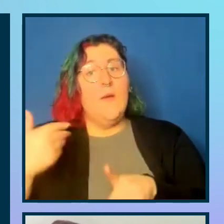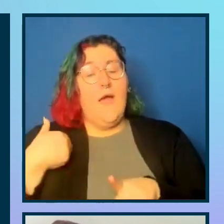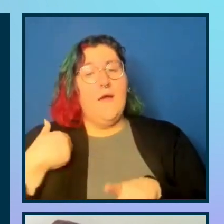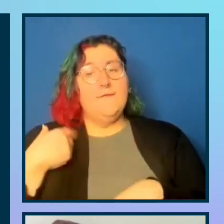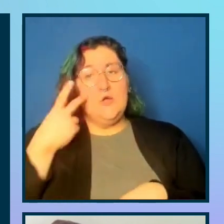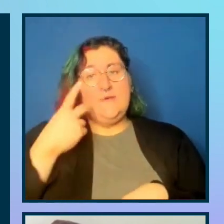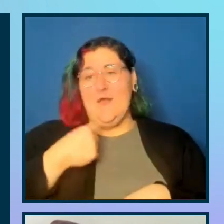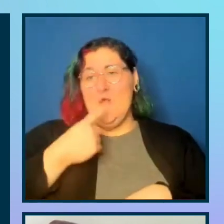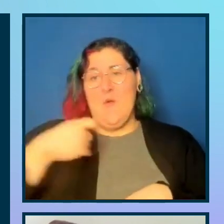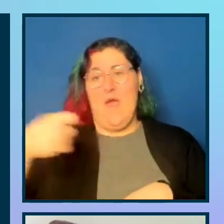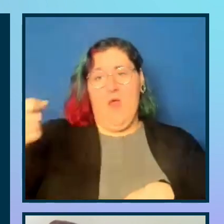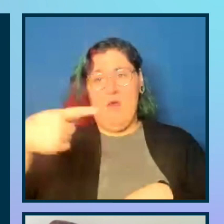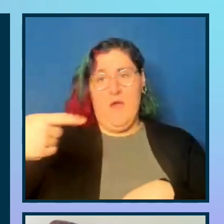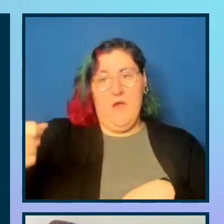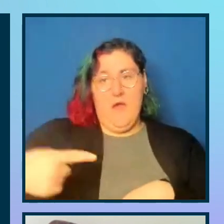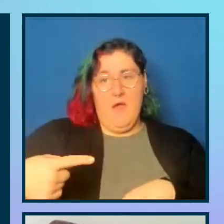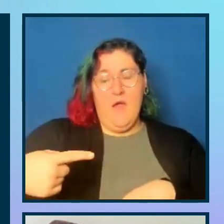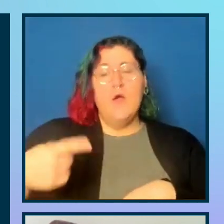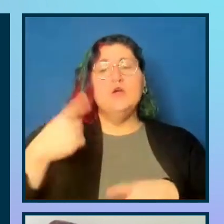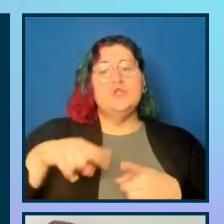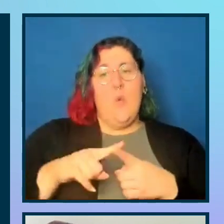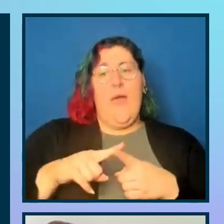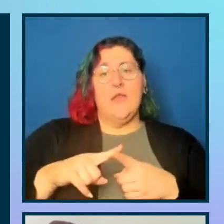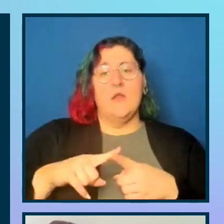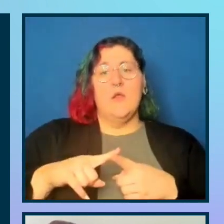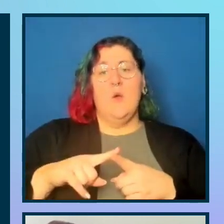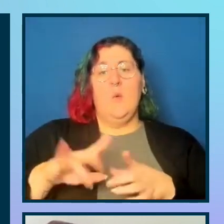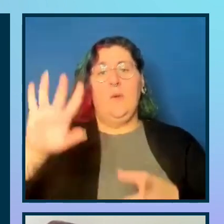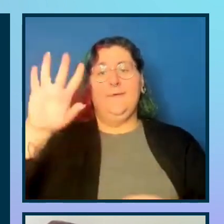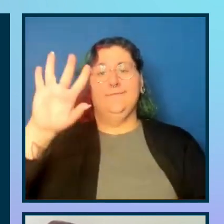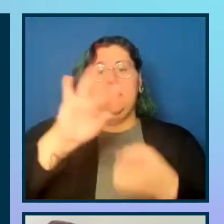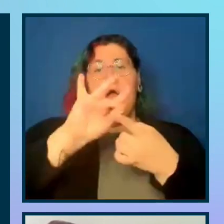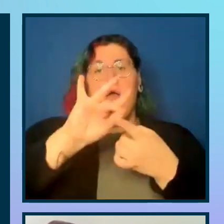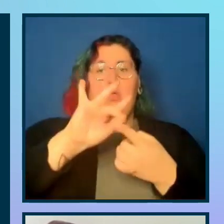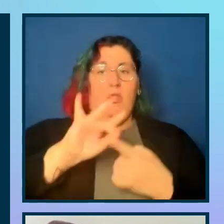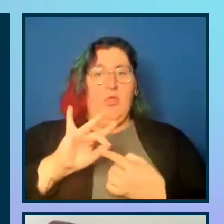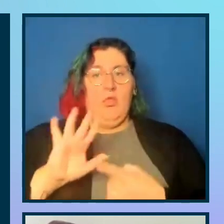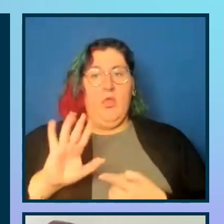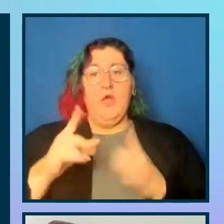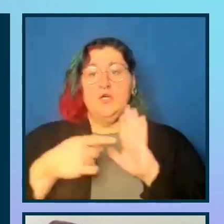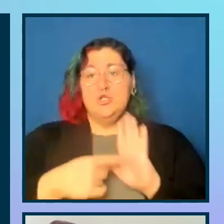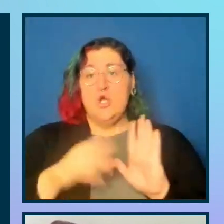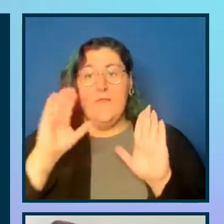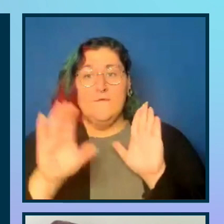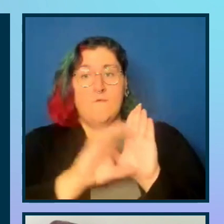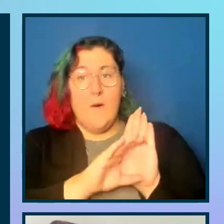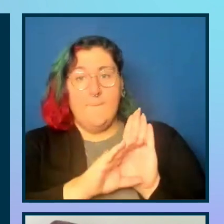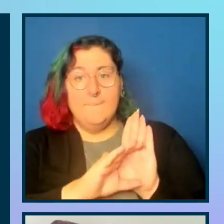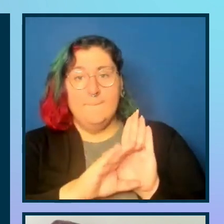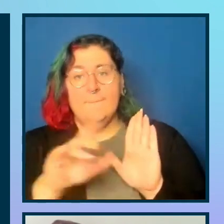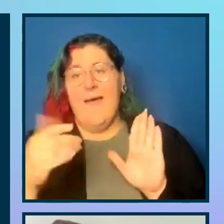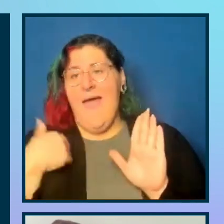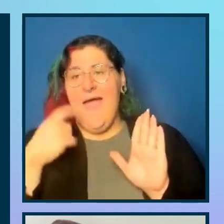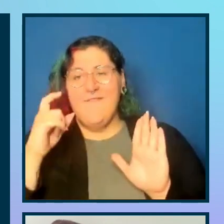we toggle this, we show the form, and then when we click on the X button, which is just a circle with an X inside of it, it's a button, and then it